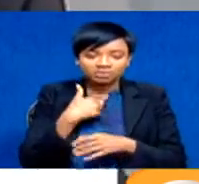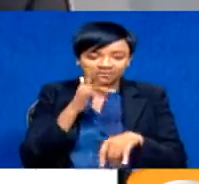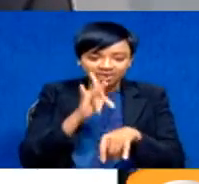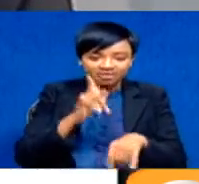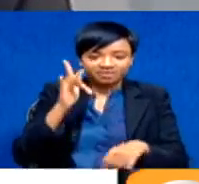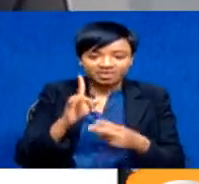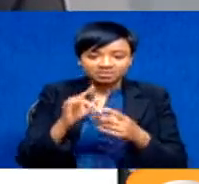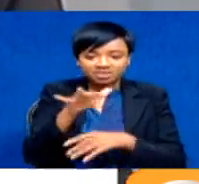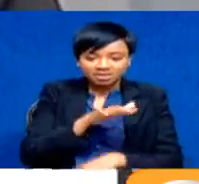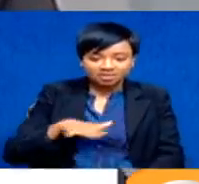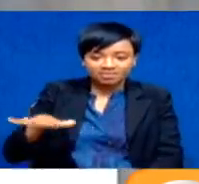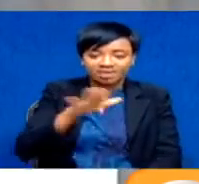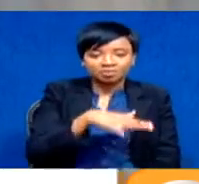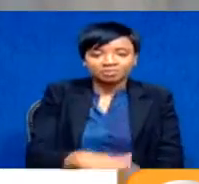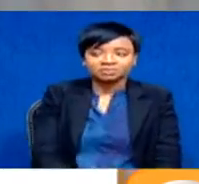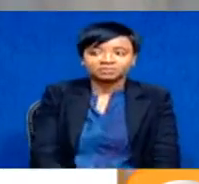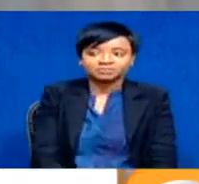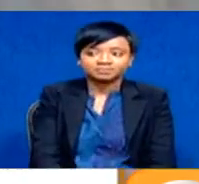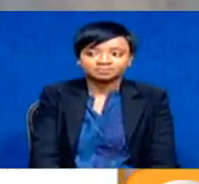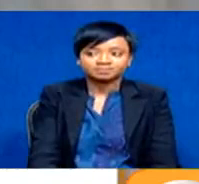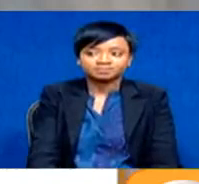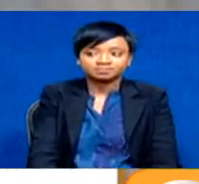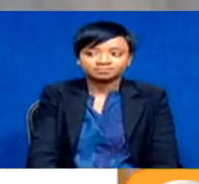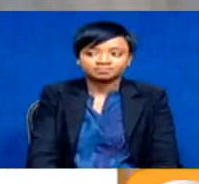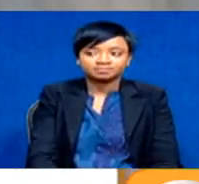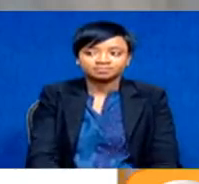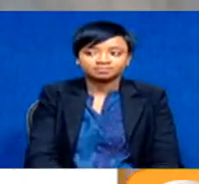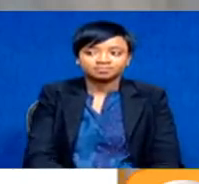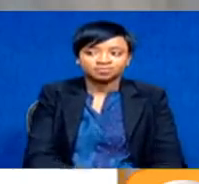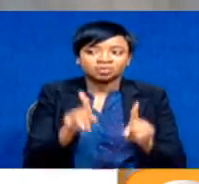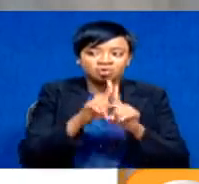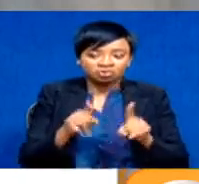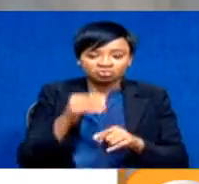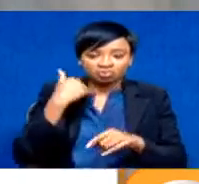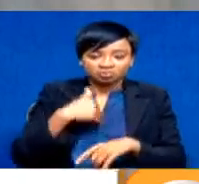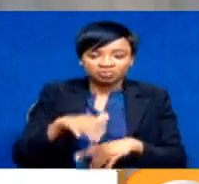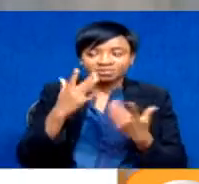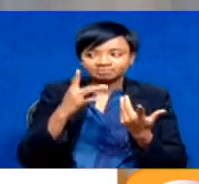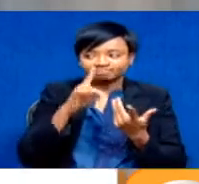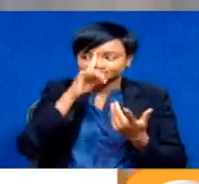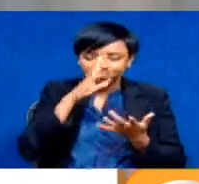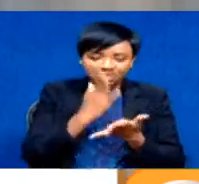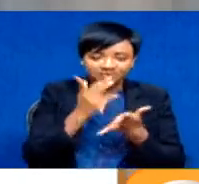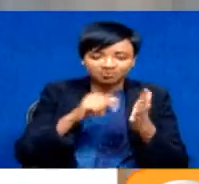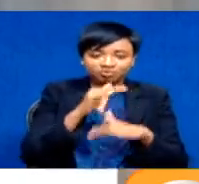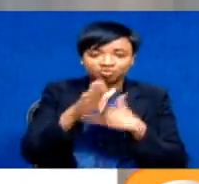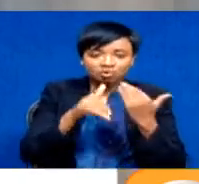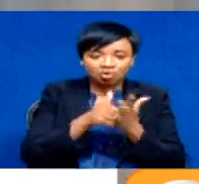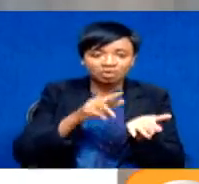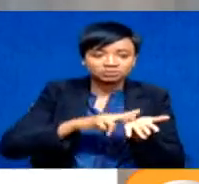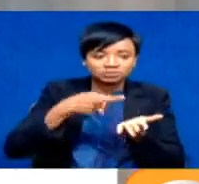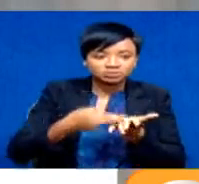effects, environmental or otherwise. I belong to the school of thought that all resources, water resources, from where they are